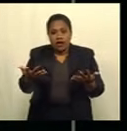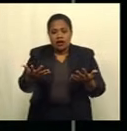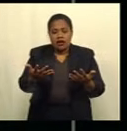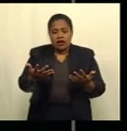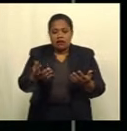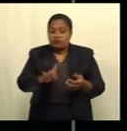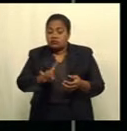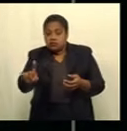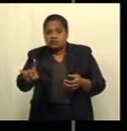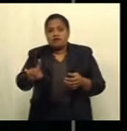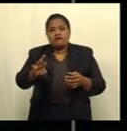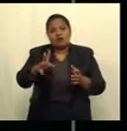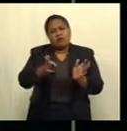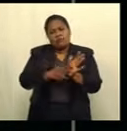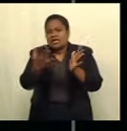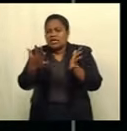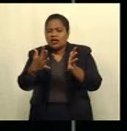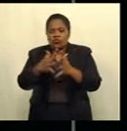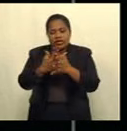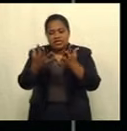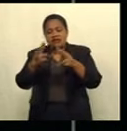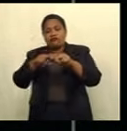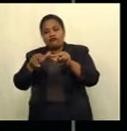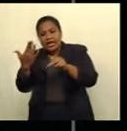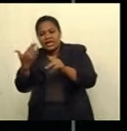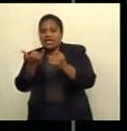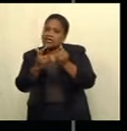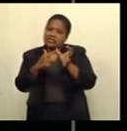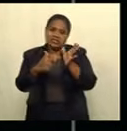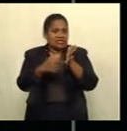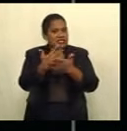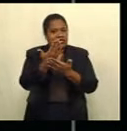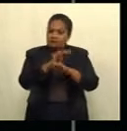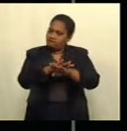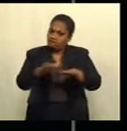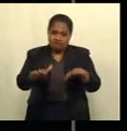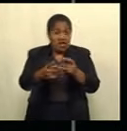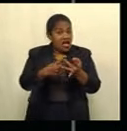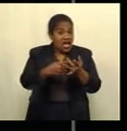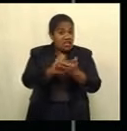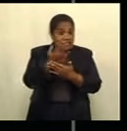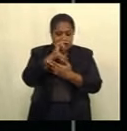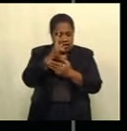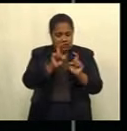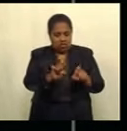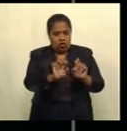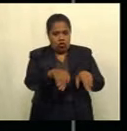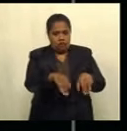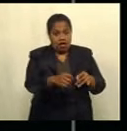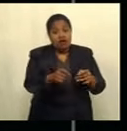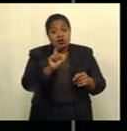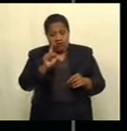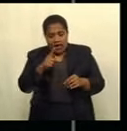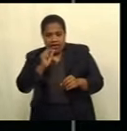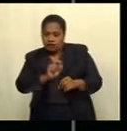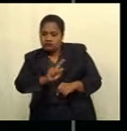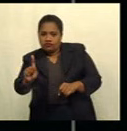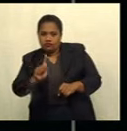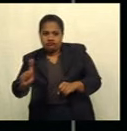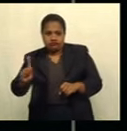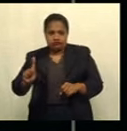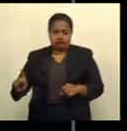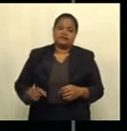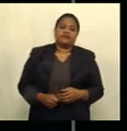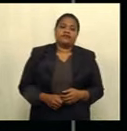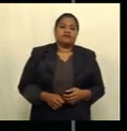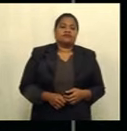Monday, Wednesday, Friday and Saturday. Josiah Nunga reports this is part of the stringent lockdown measures taken by the villagers